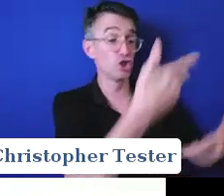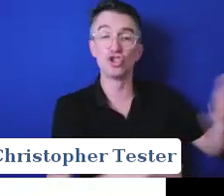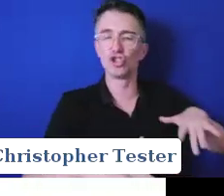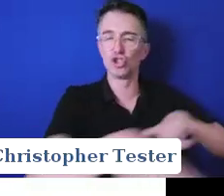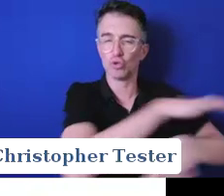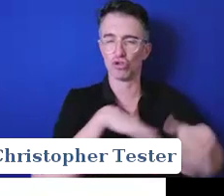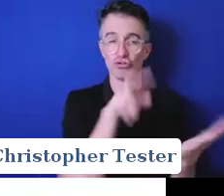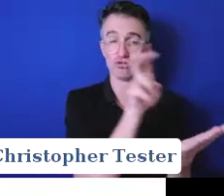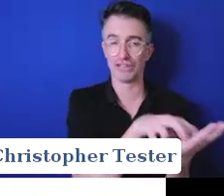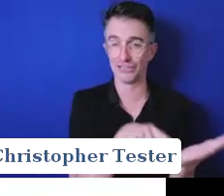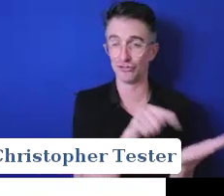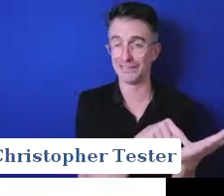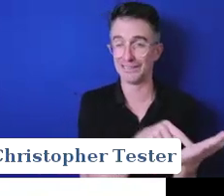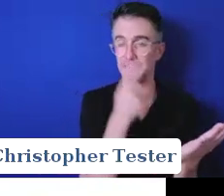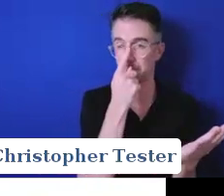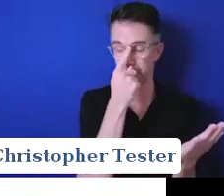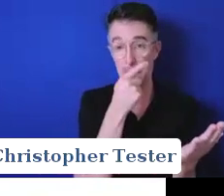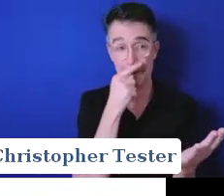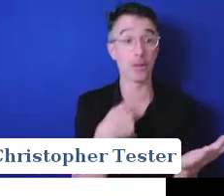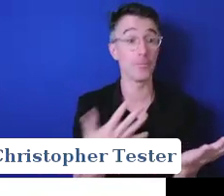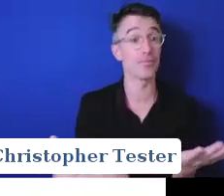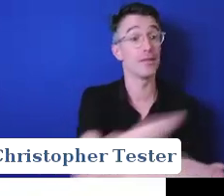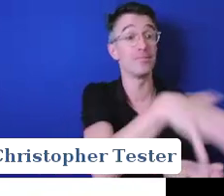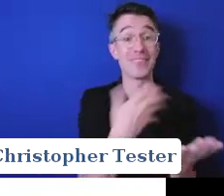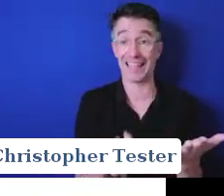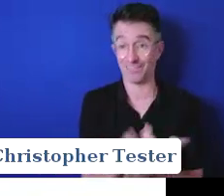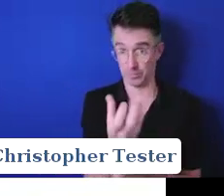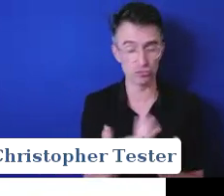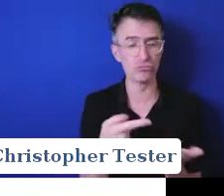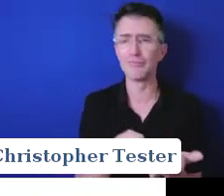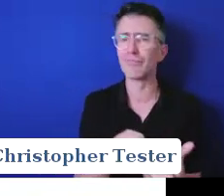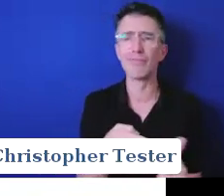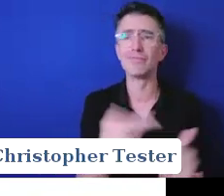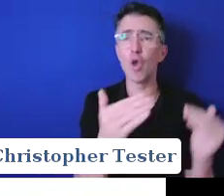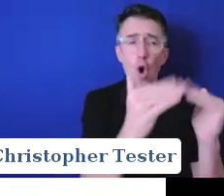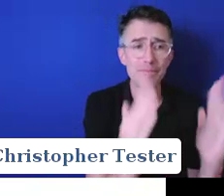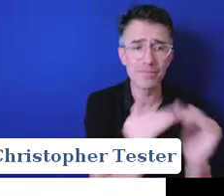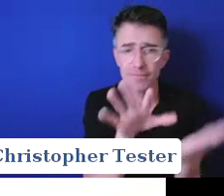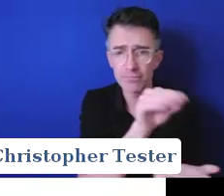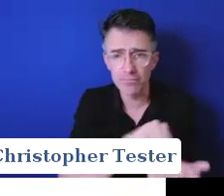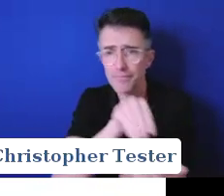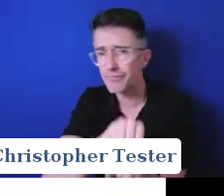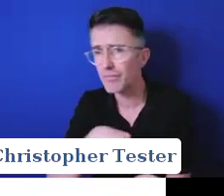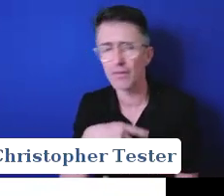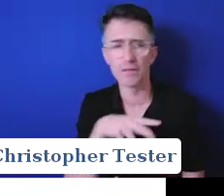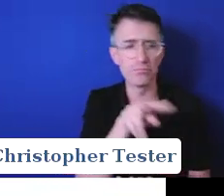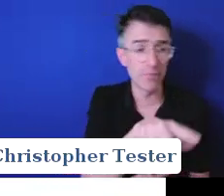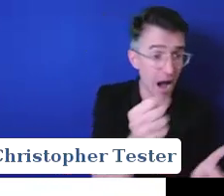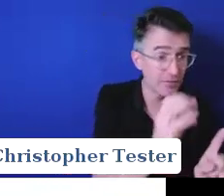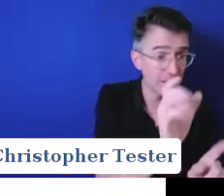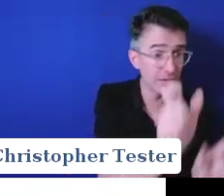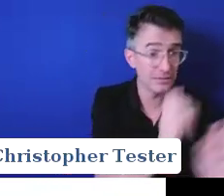It serves to share data of the most vulnerable households with various